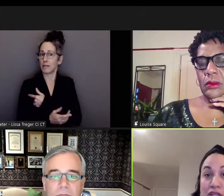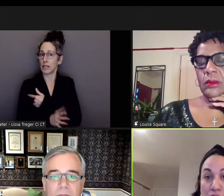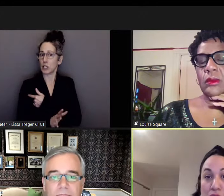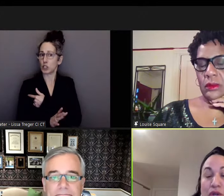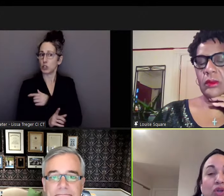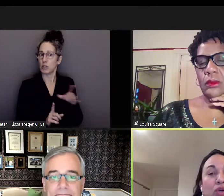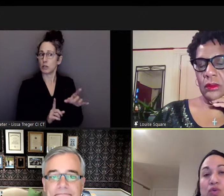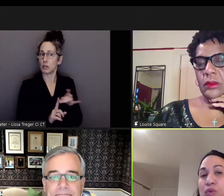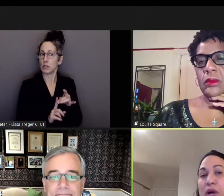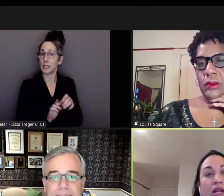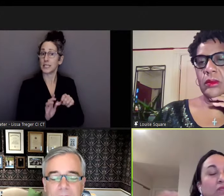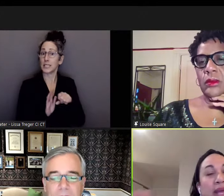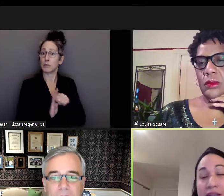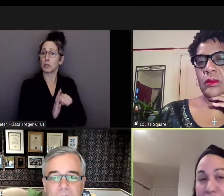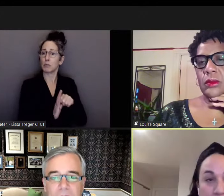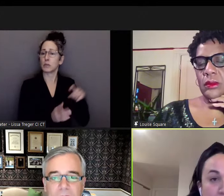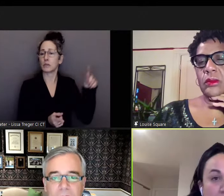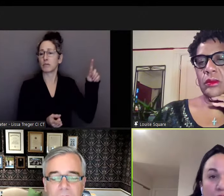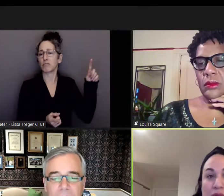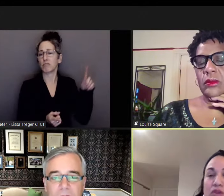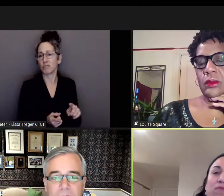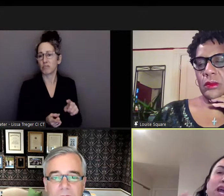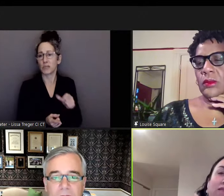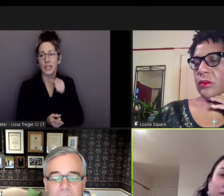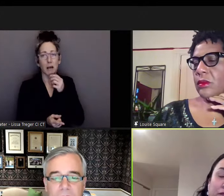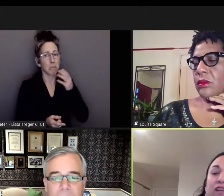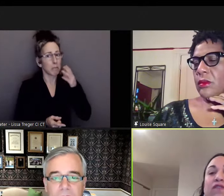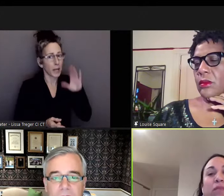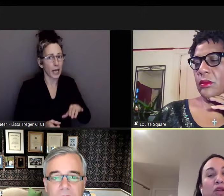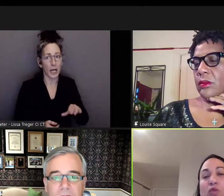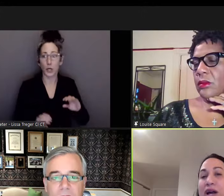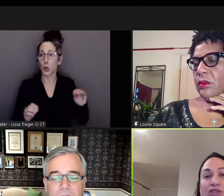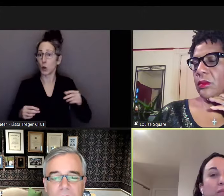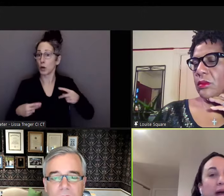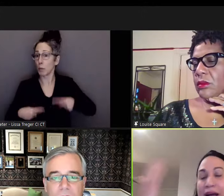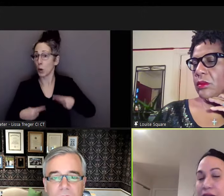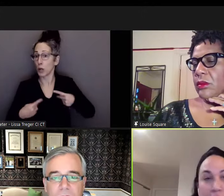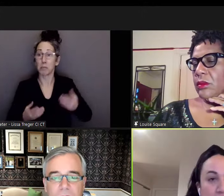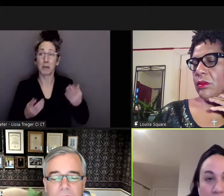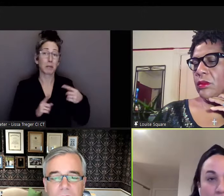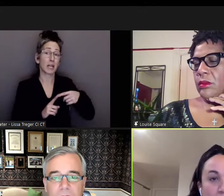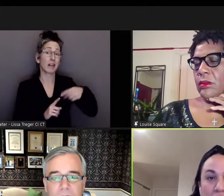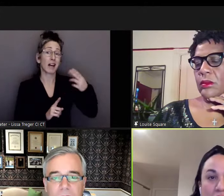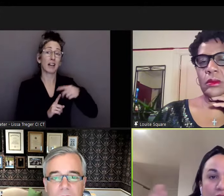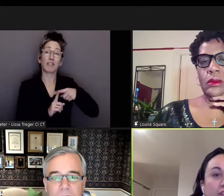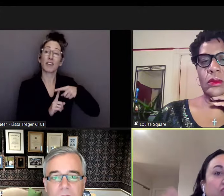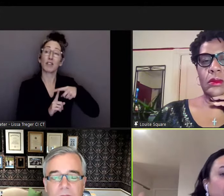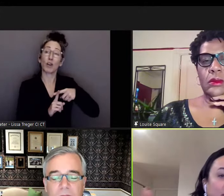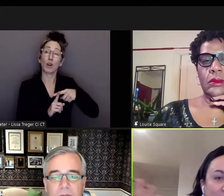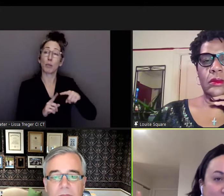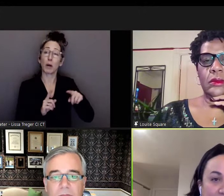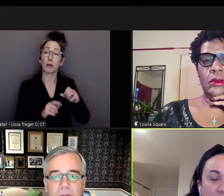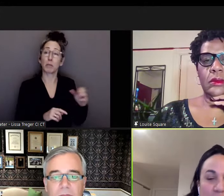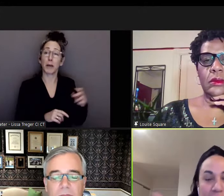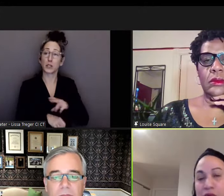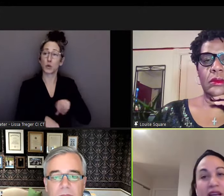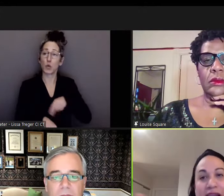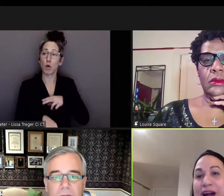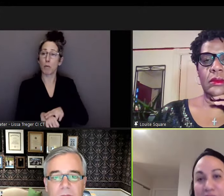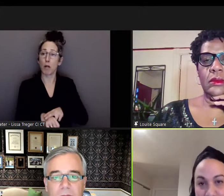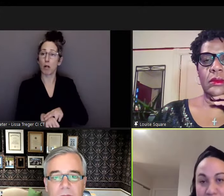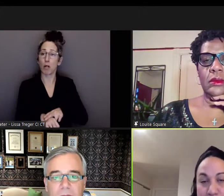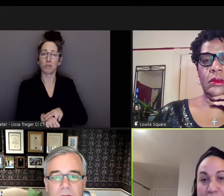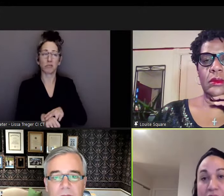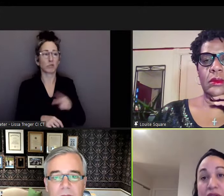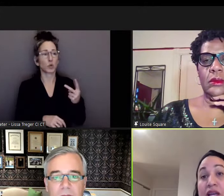bad. You may not develop a pneumonia. You may have some fever, but otherwise you're back to normal, to functioning level by